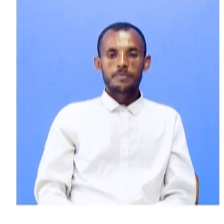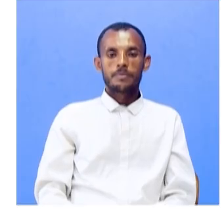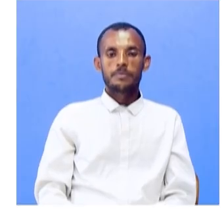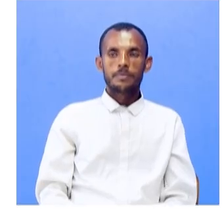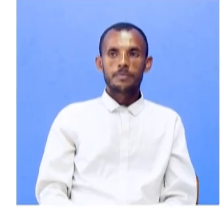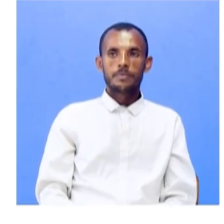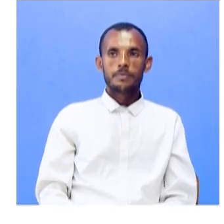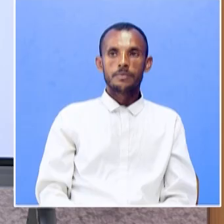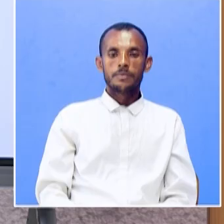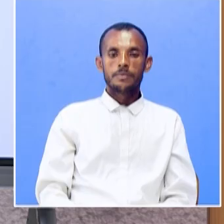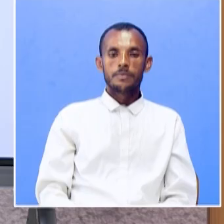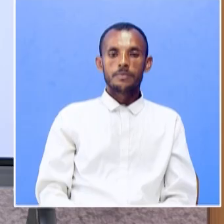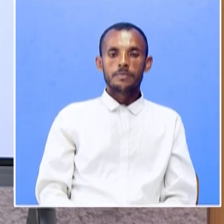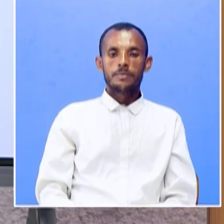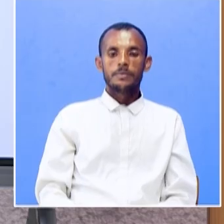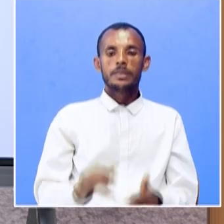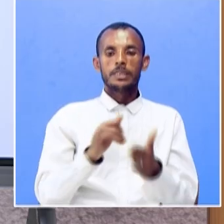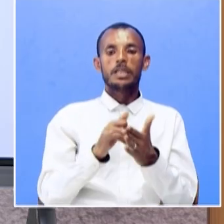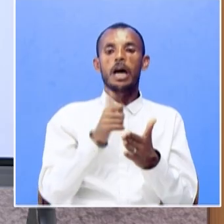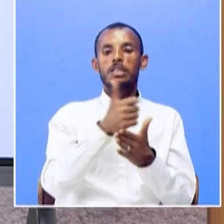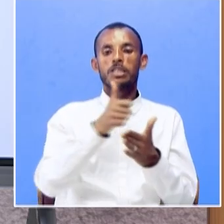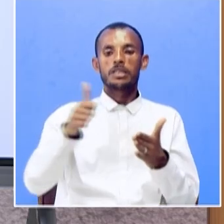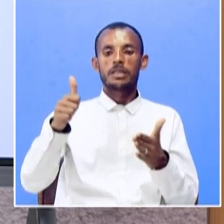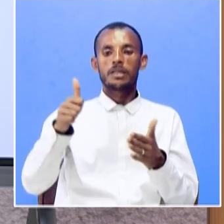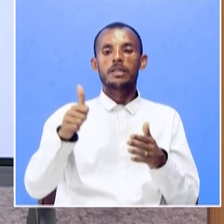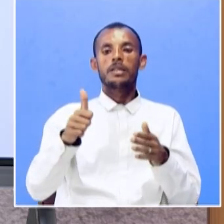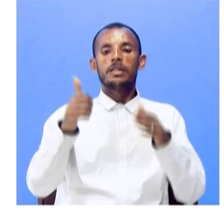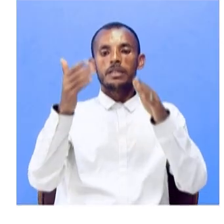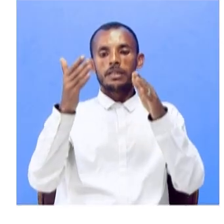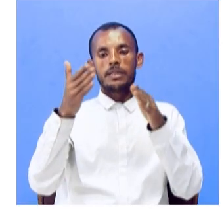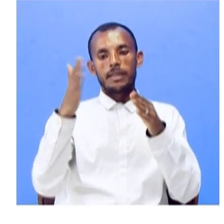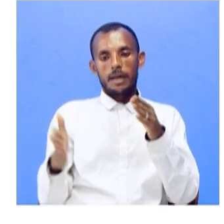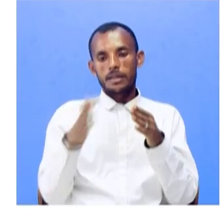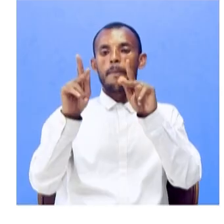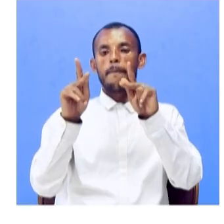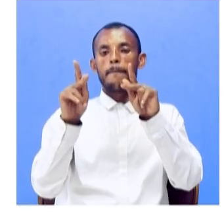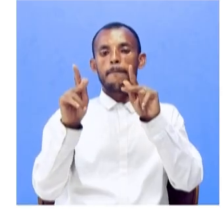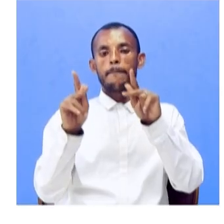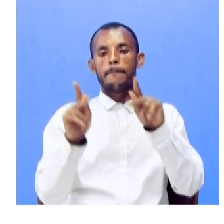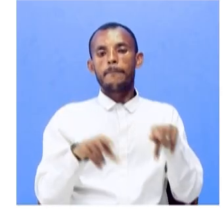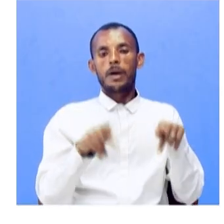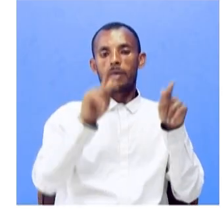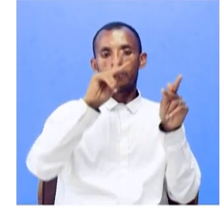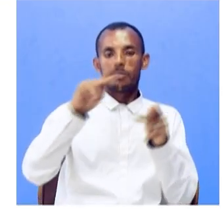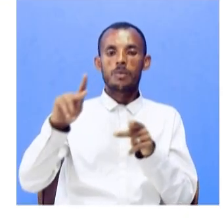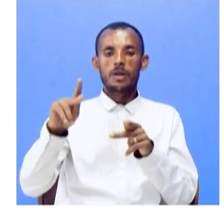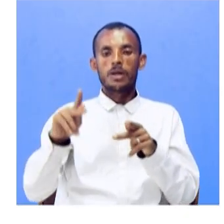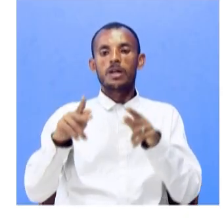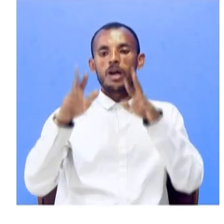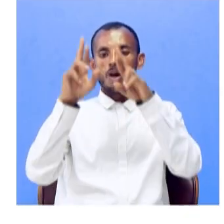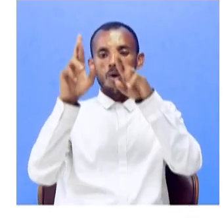but the adjacent sides are also congruent. Look, this one, assume this side, rhombus A,